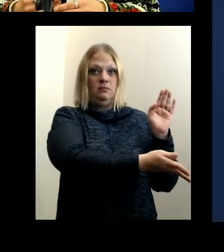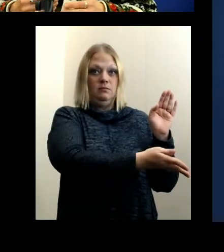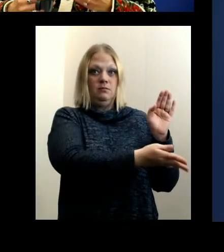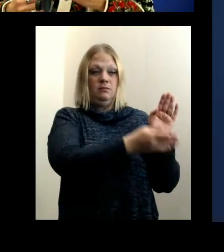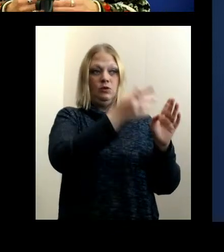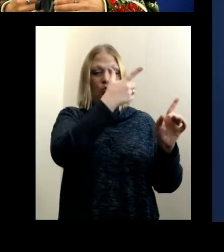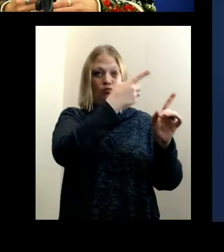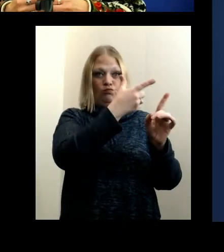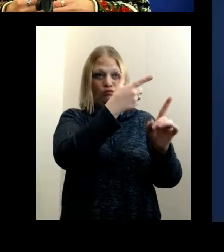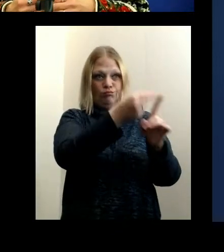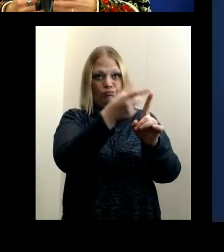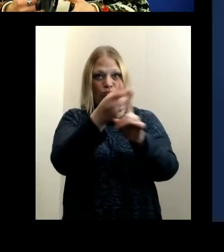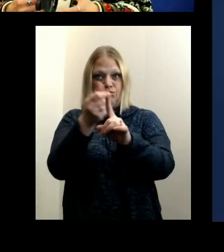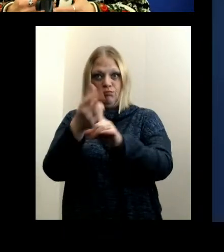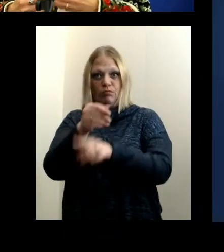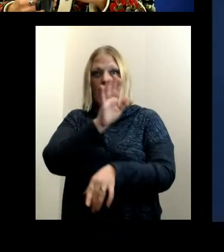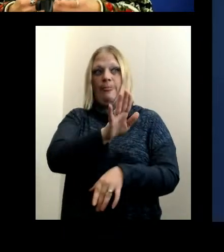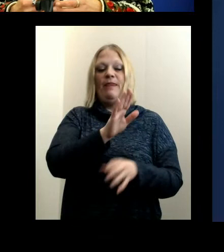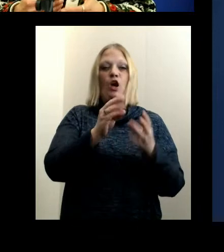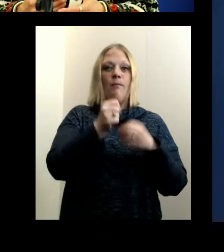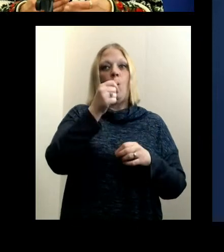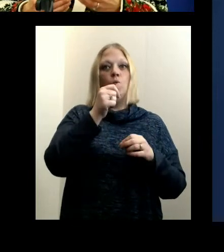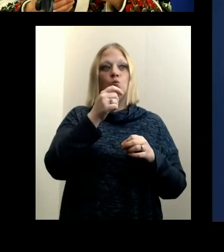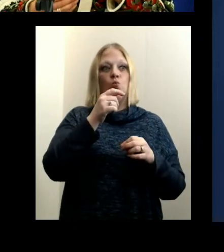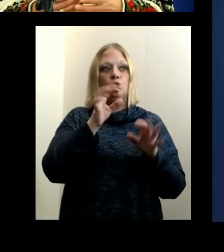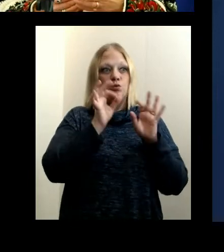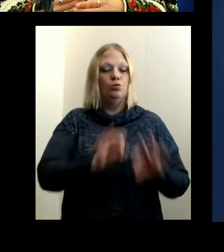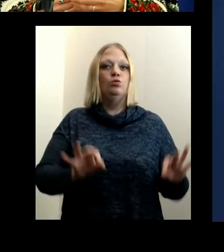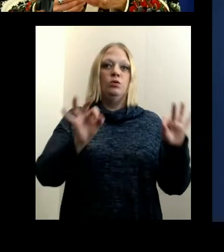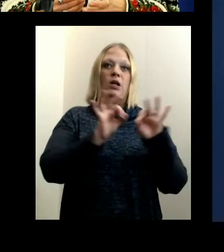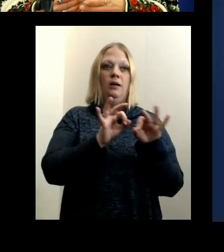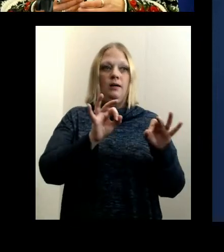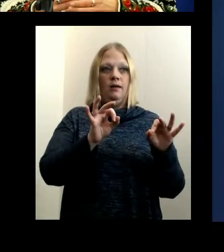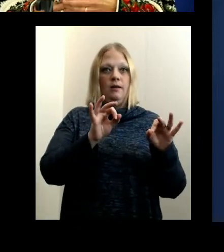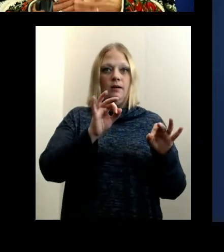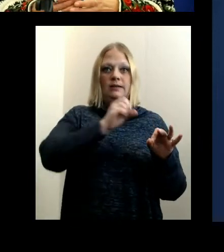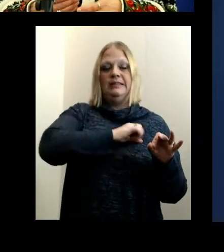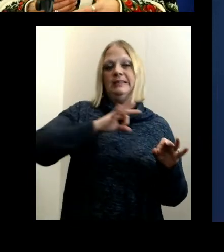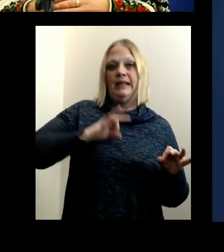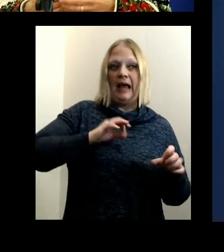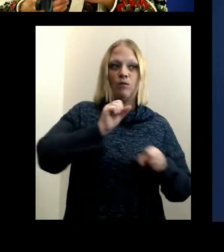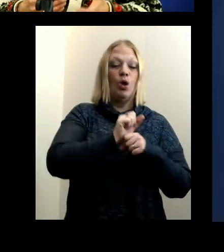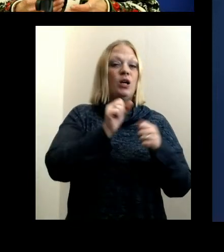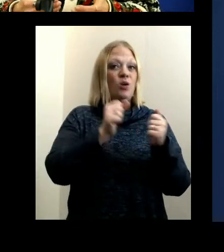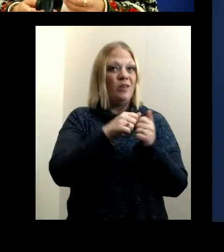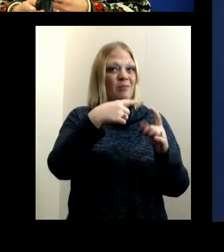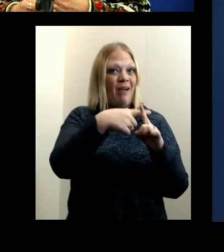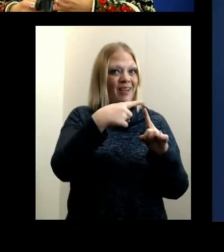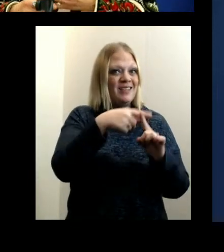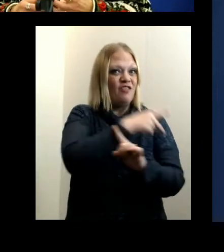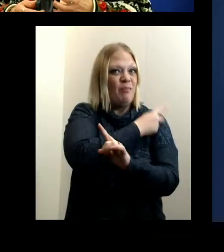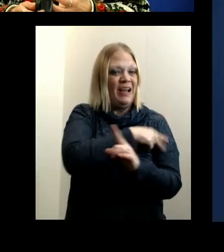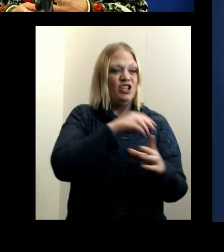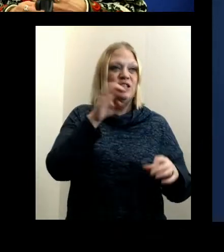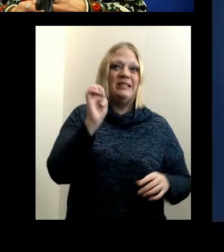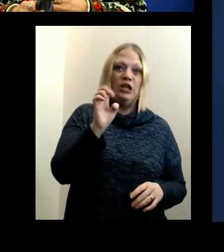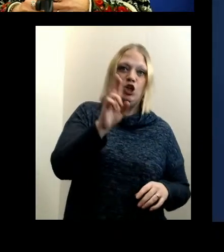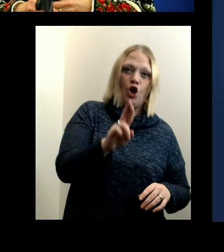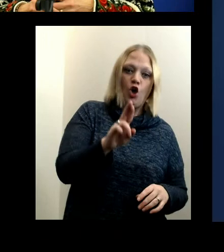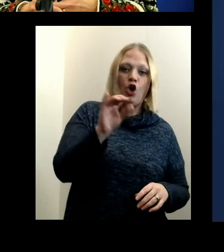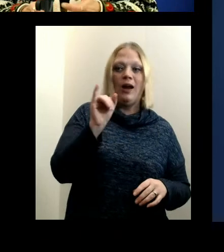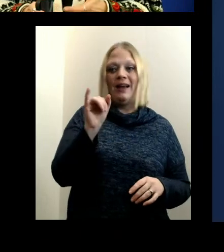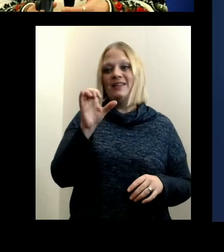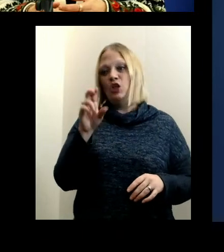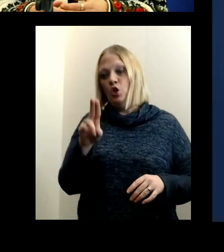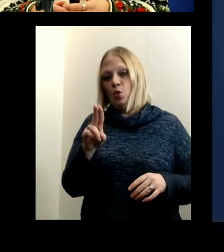immunize, their most critical personnel that are working with COVID-19 positive patients in the emergency department, in the ICU,